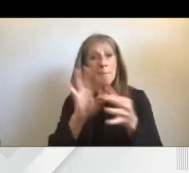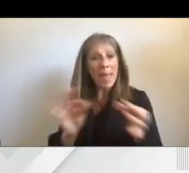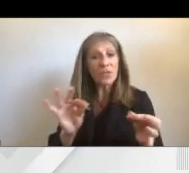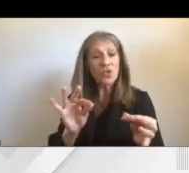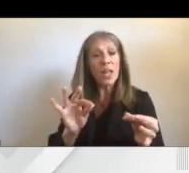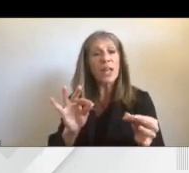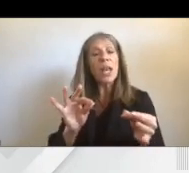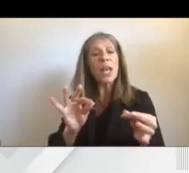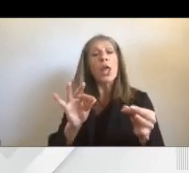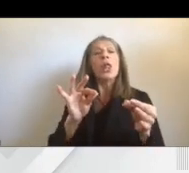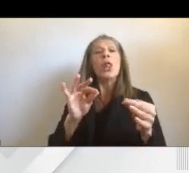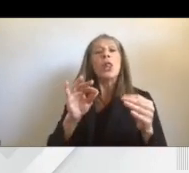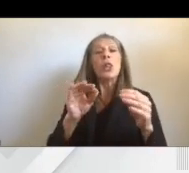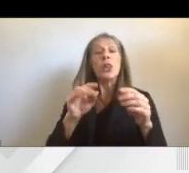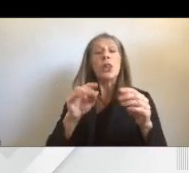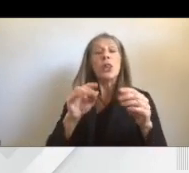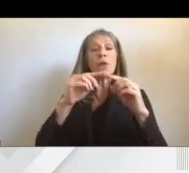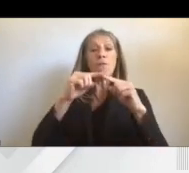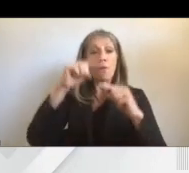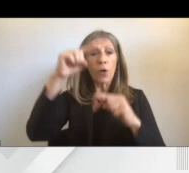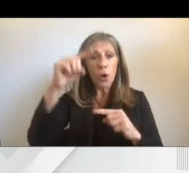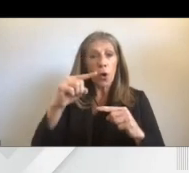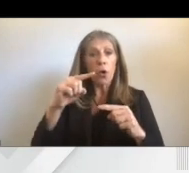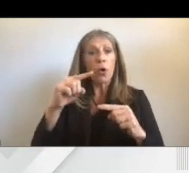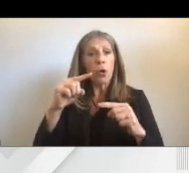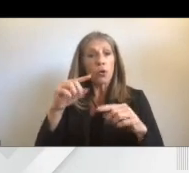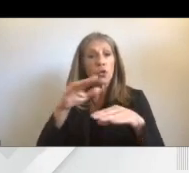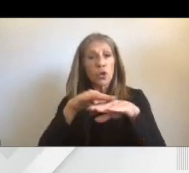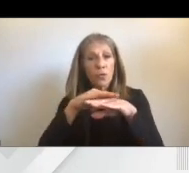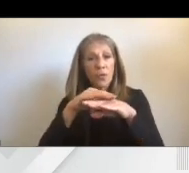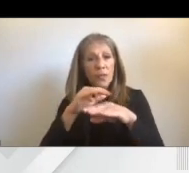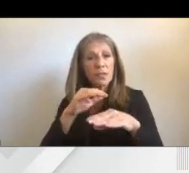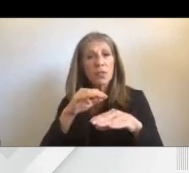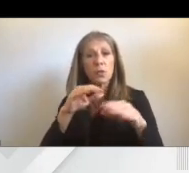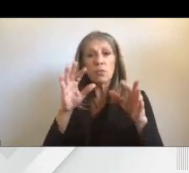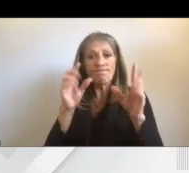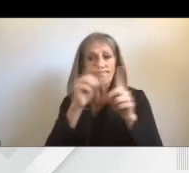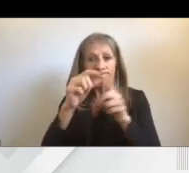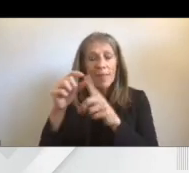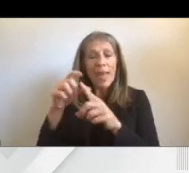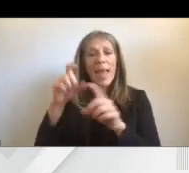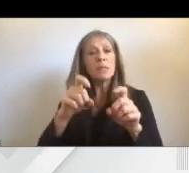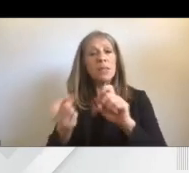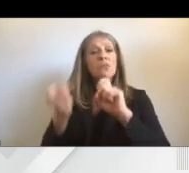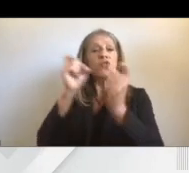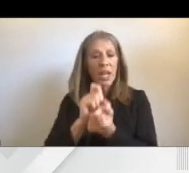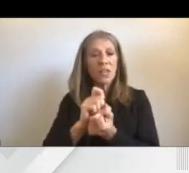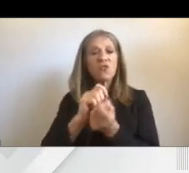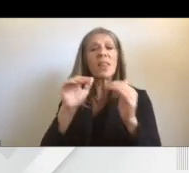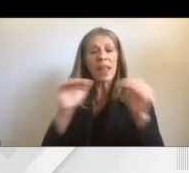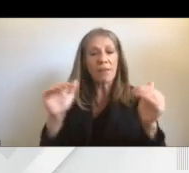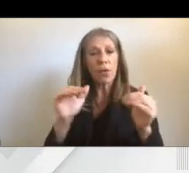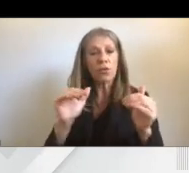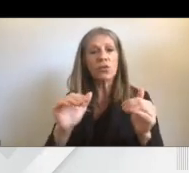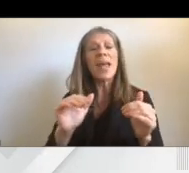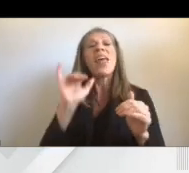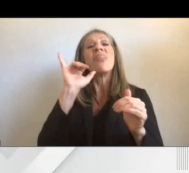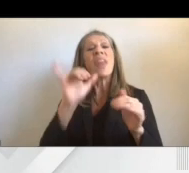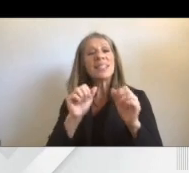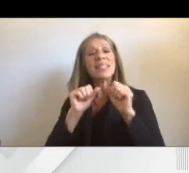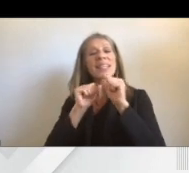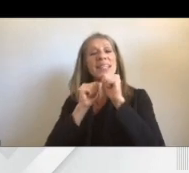vertical surface discontinuity terminology has been replaced with changes in level, which is consistent with